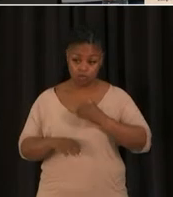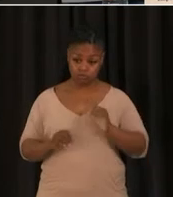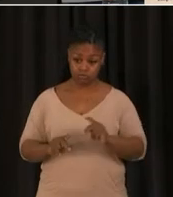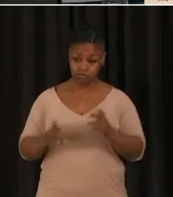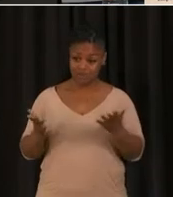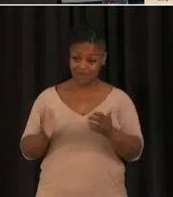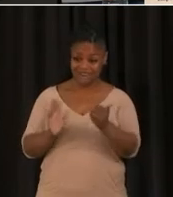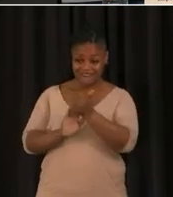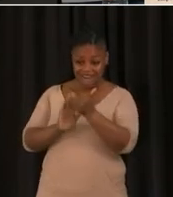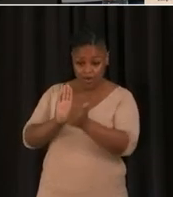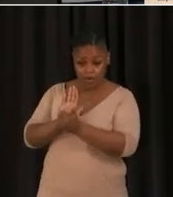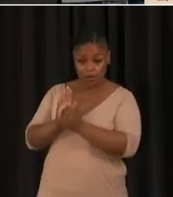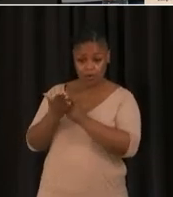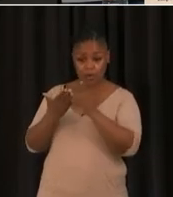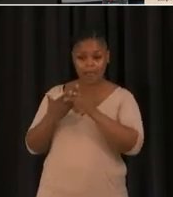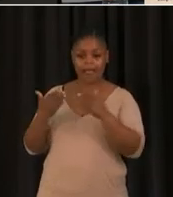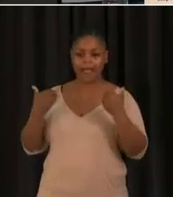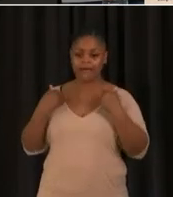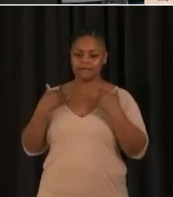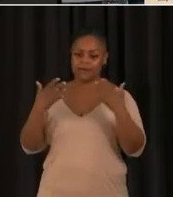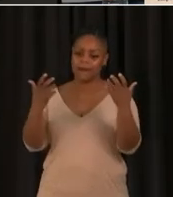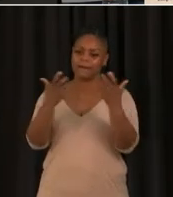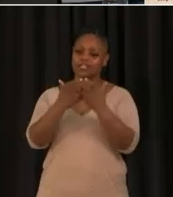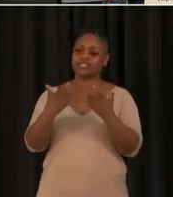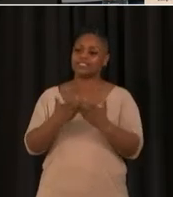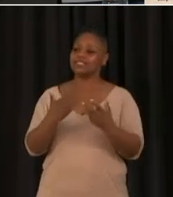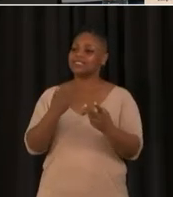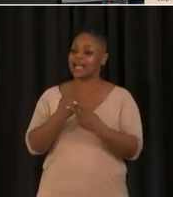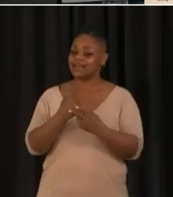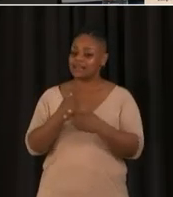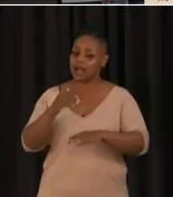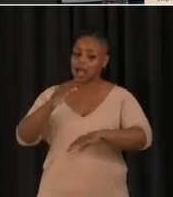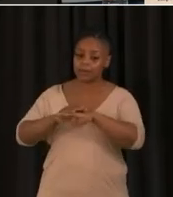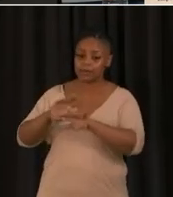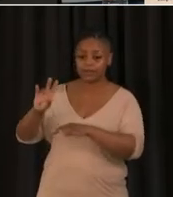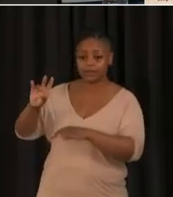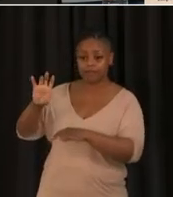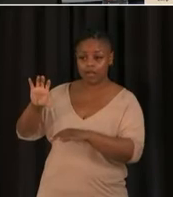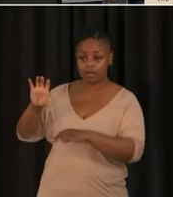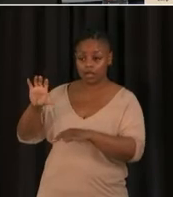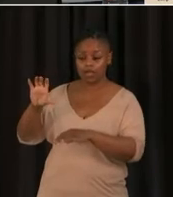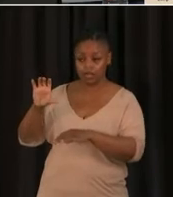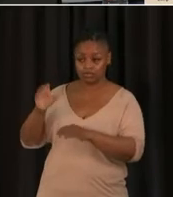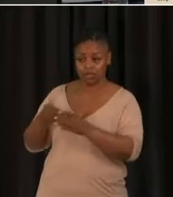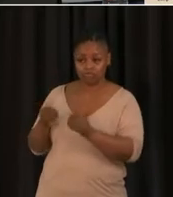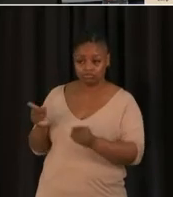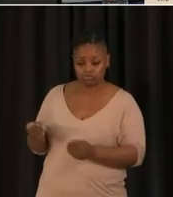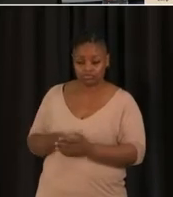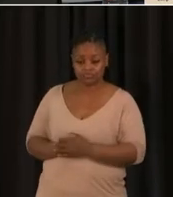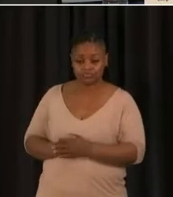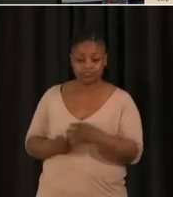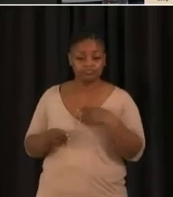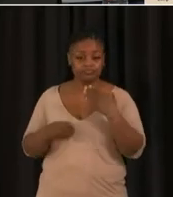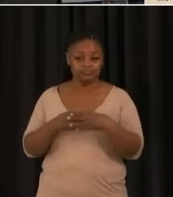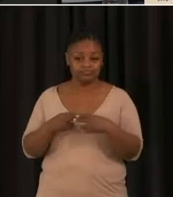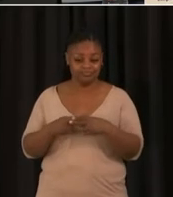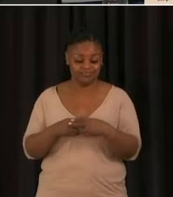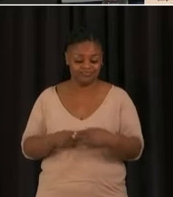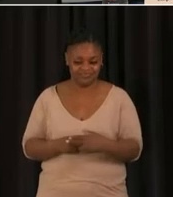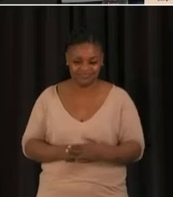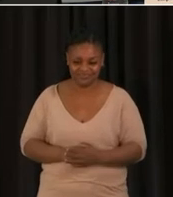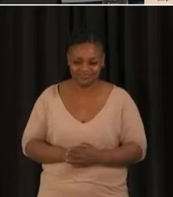file, but make sure that you're taking advantage of the credits that may be available to you. Additionally, we do have our Financially